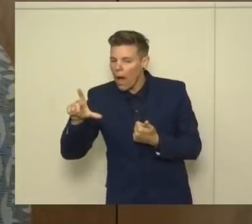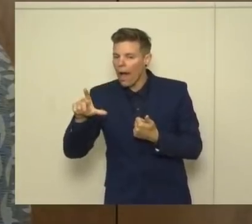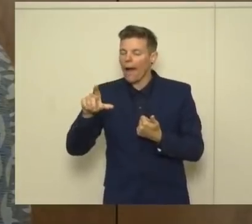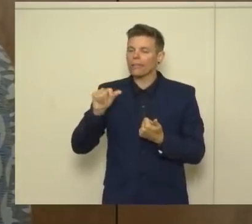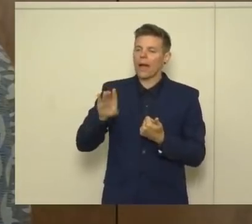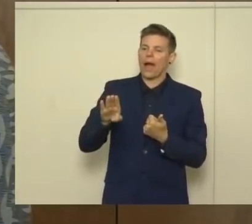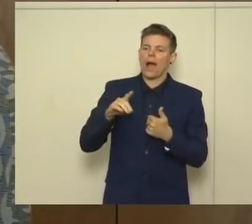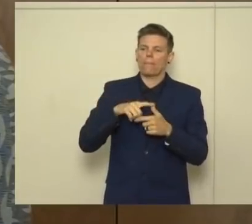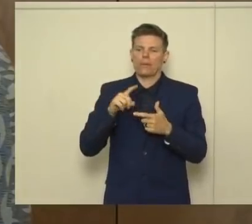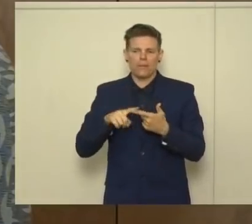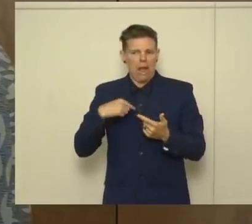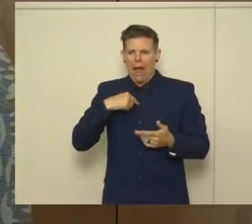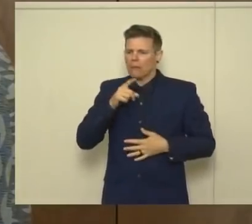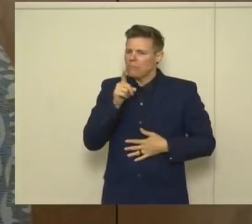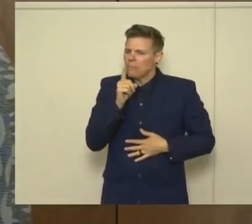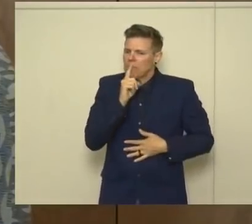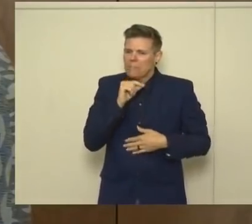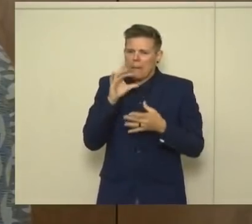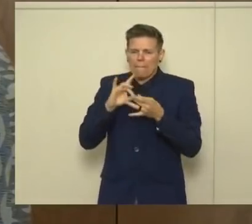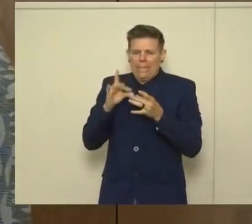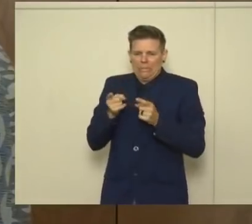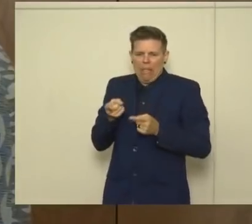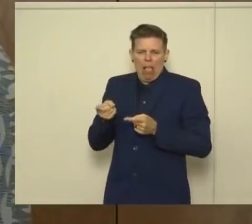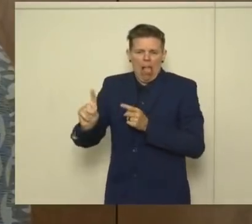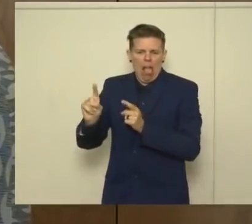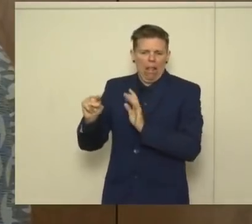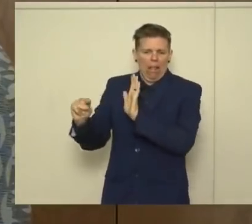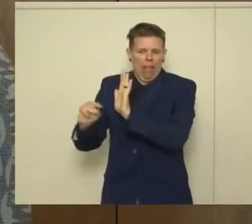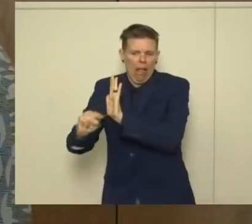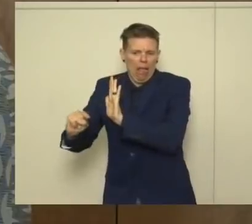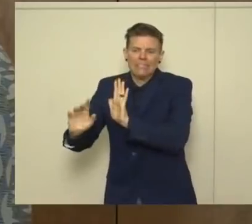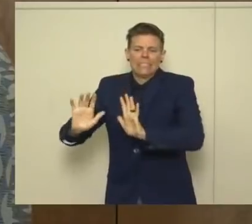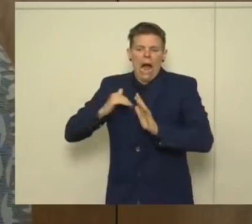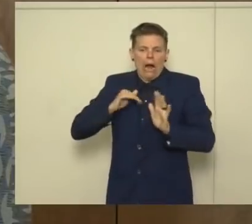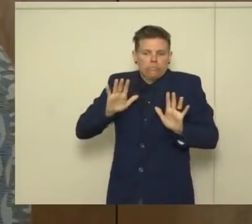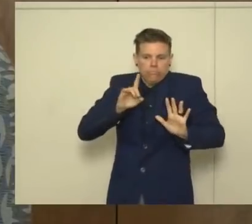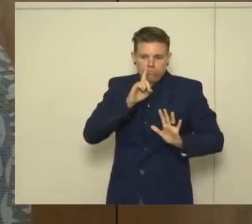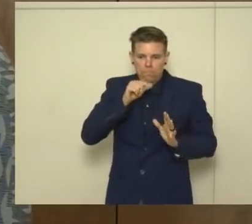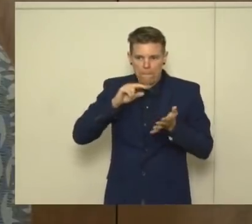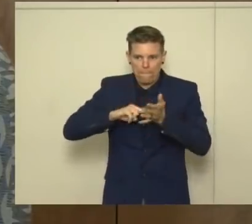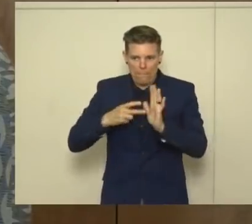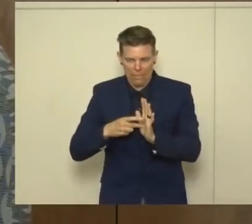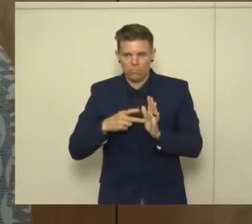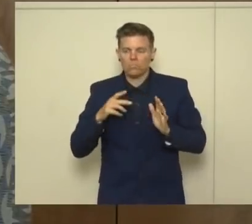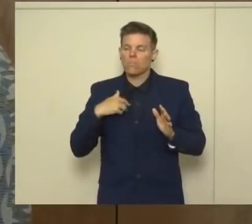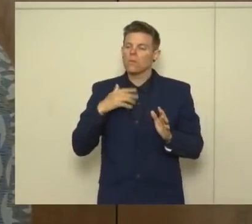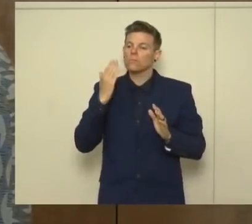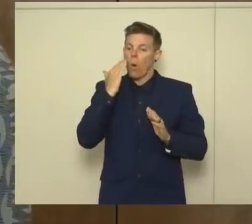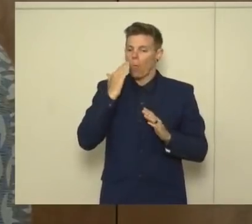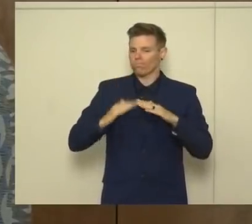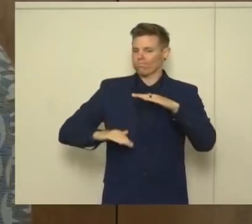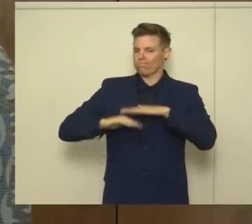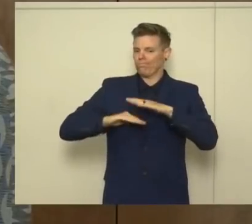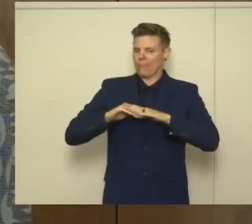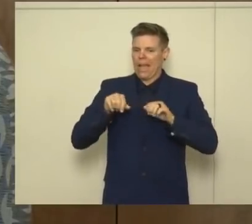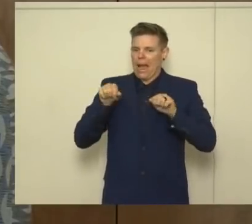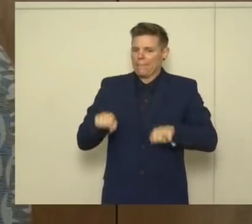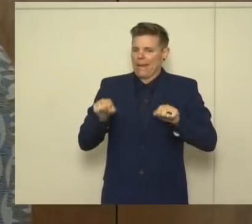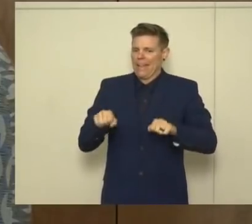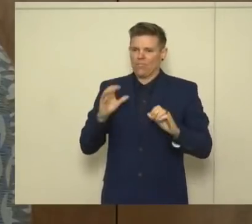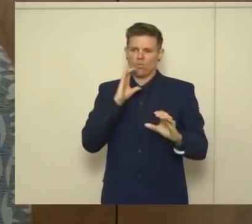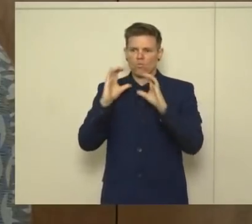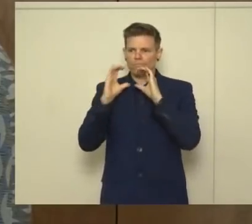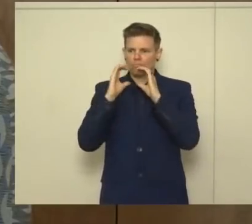We got a lot of private partners who all have the ability to communicate with us through an electronic system